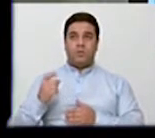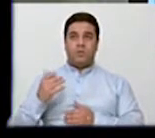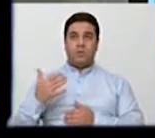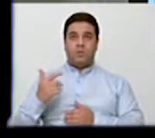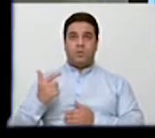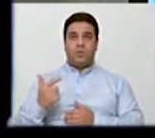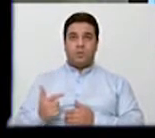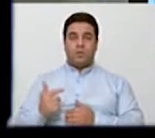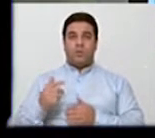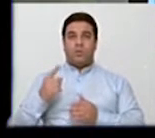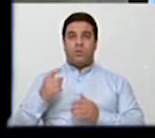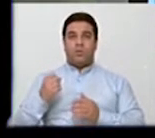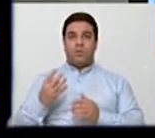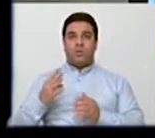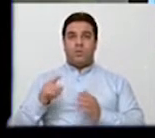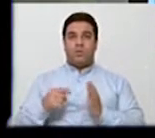gram